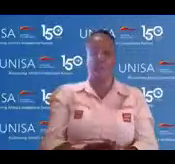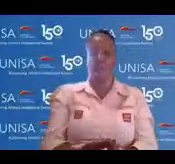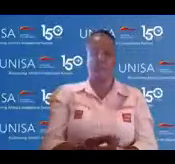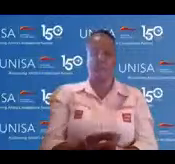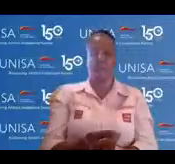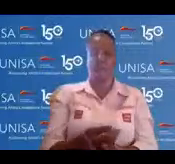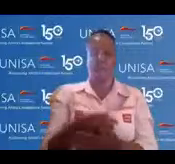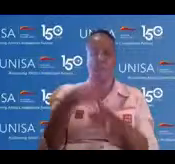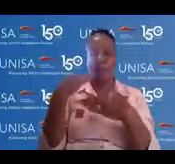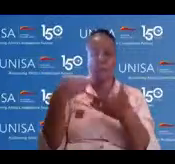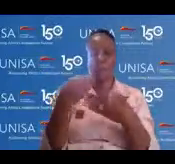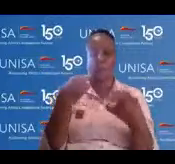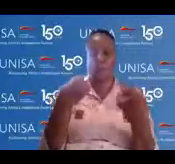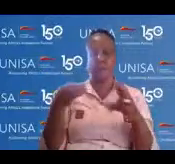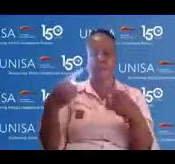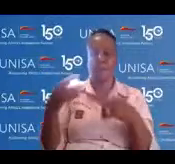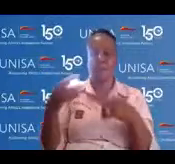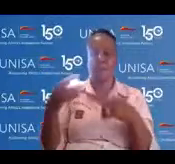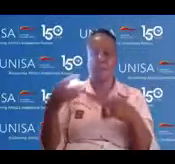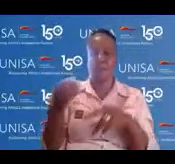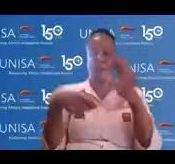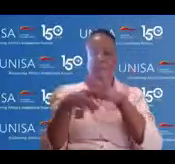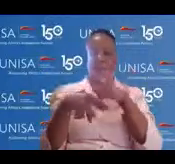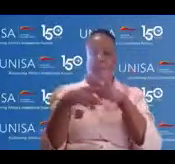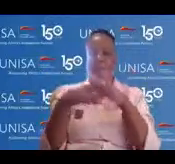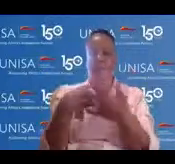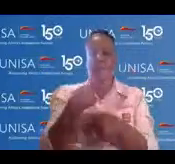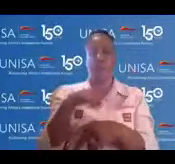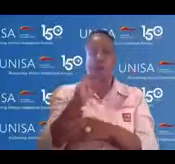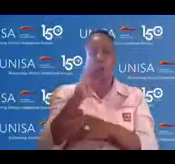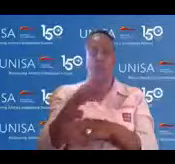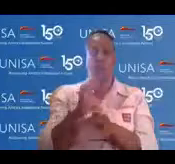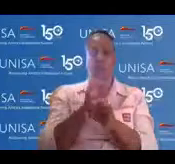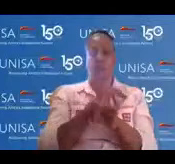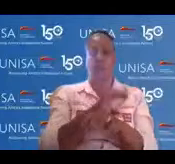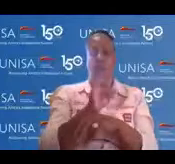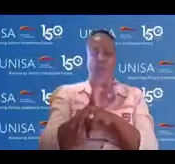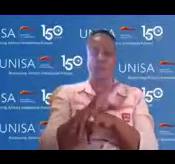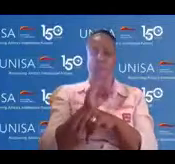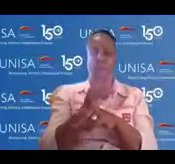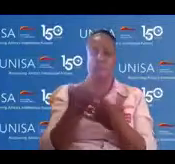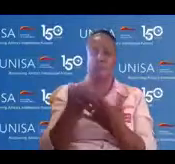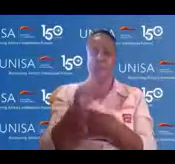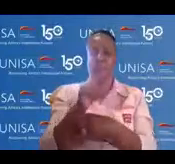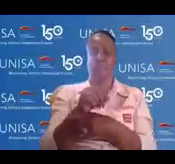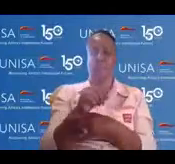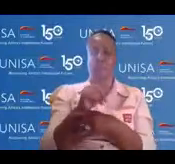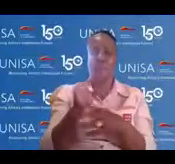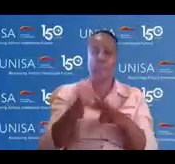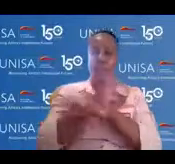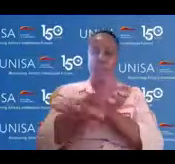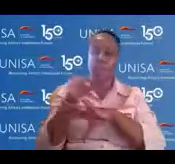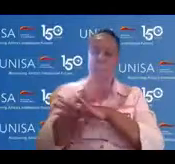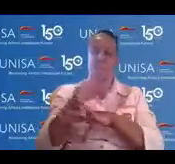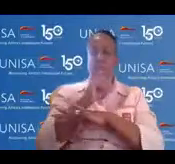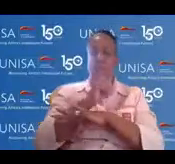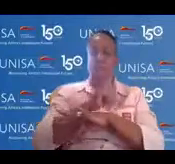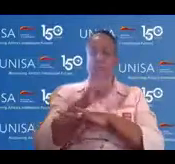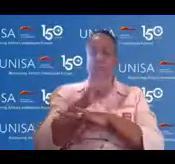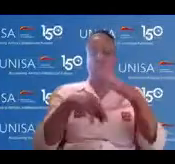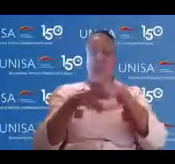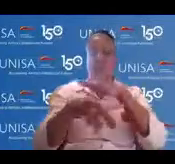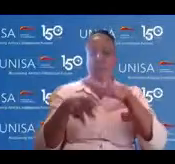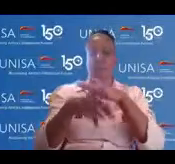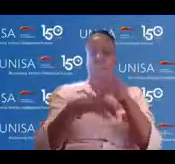at the regions, and I would advise if you are planning to use the regional office to write your exam,